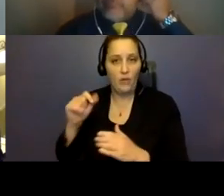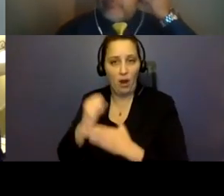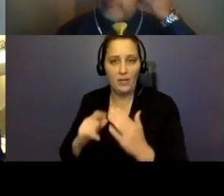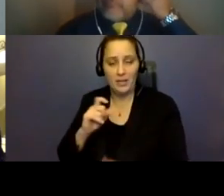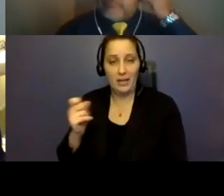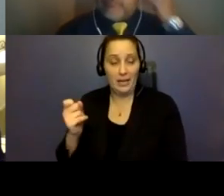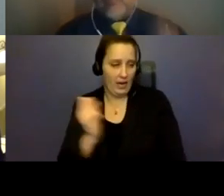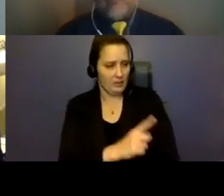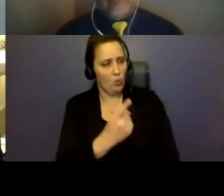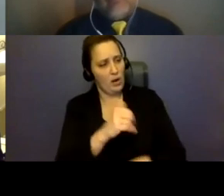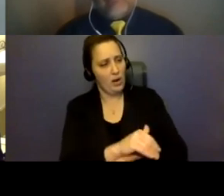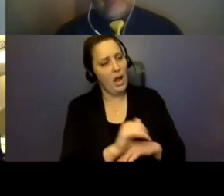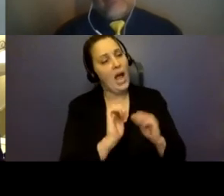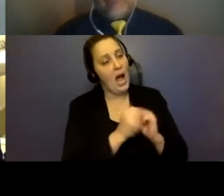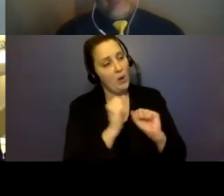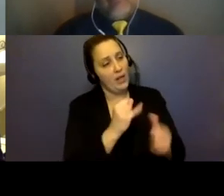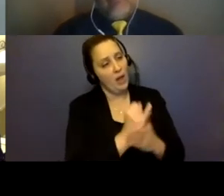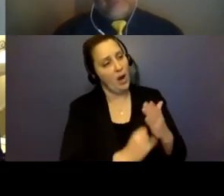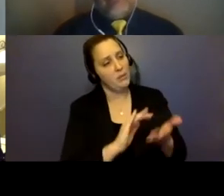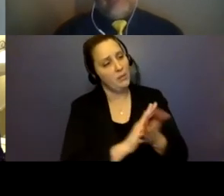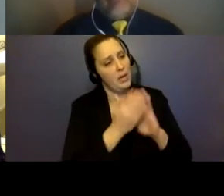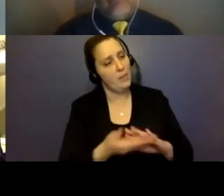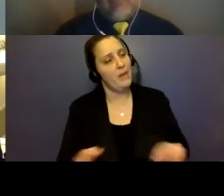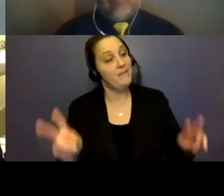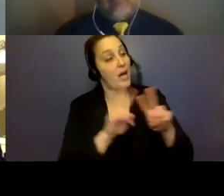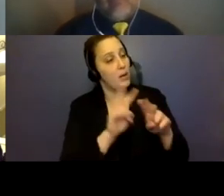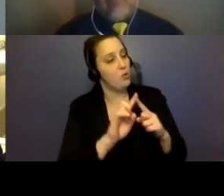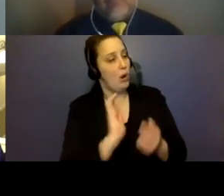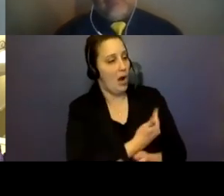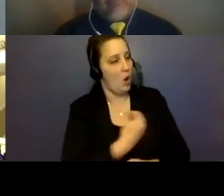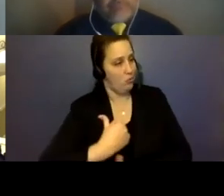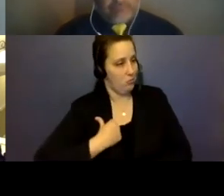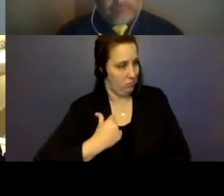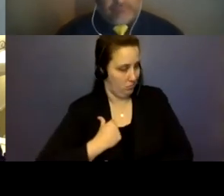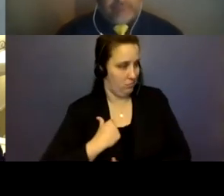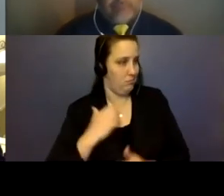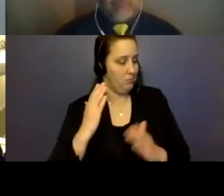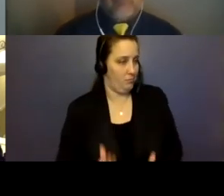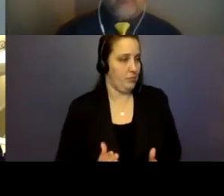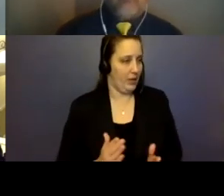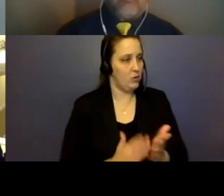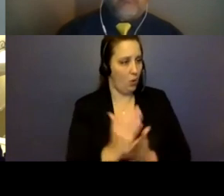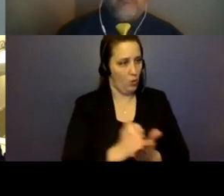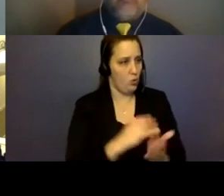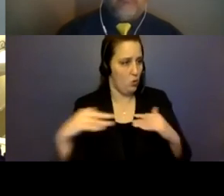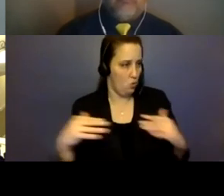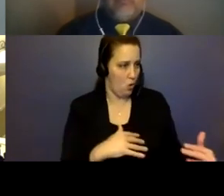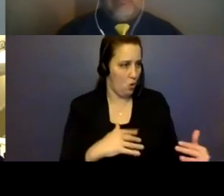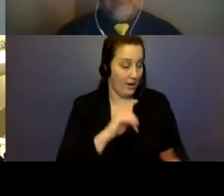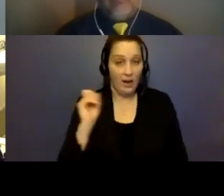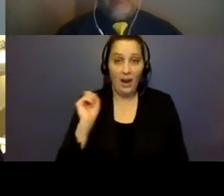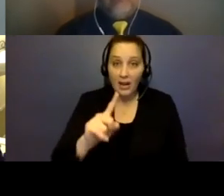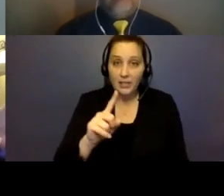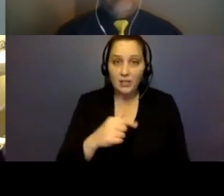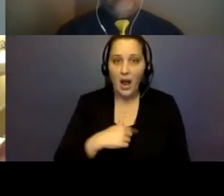asked me one night, how can the arts be valuable to our service members as we go through this this period of war? When he asked the question,